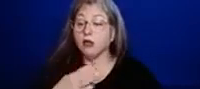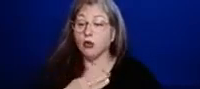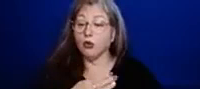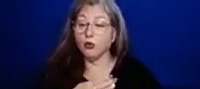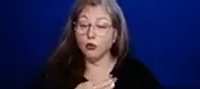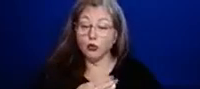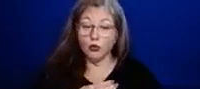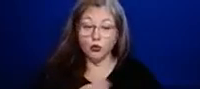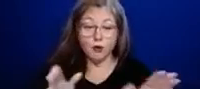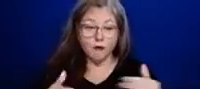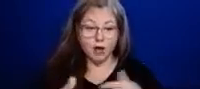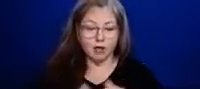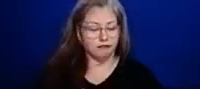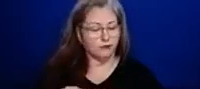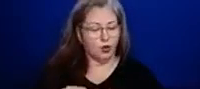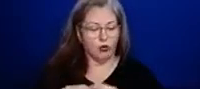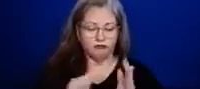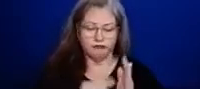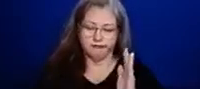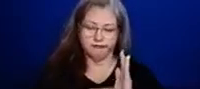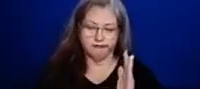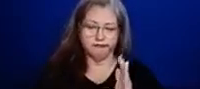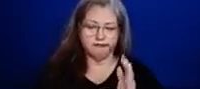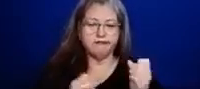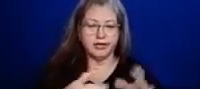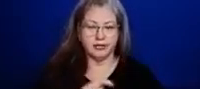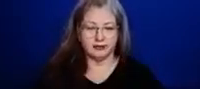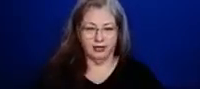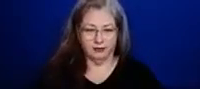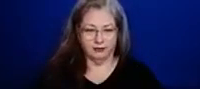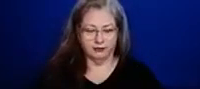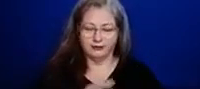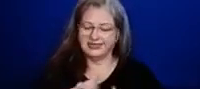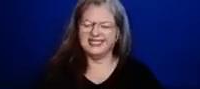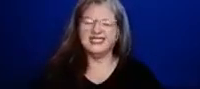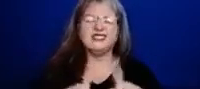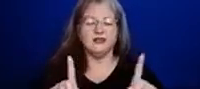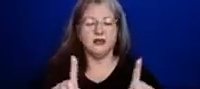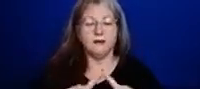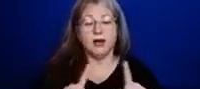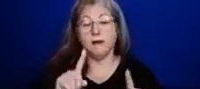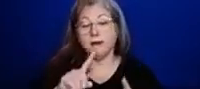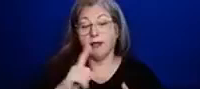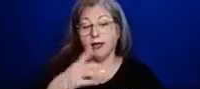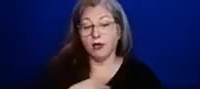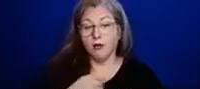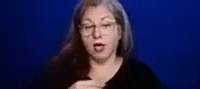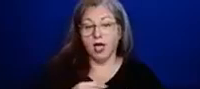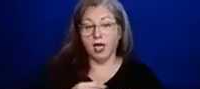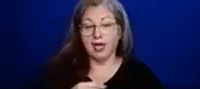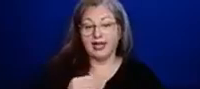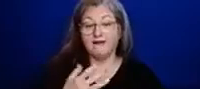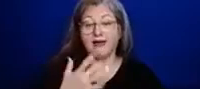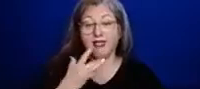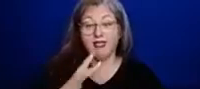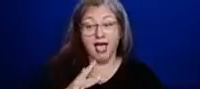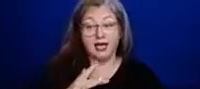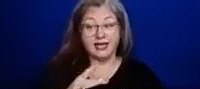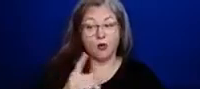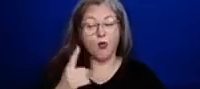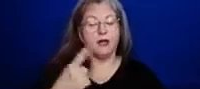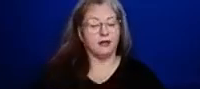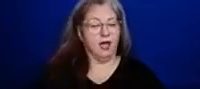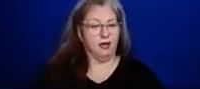woodblock, no, it's many times. Colors, right? Yeah, that's something else. But on black and white woodblock, yes, it's